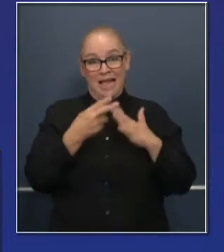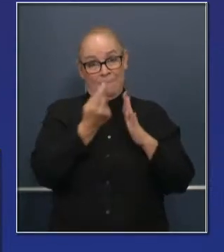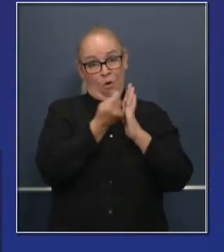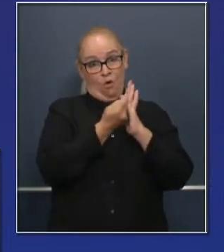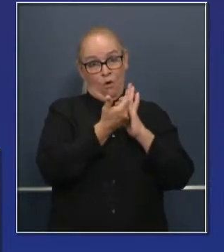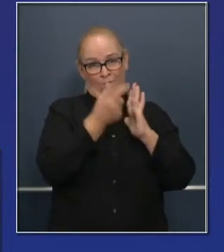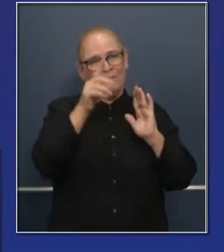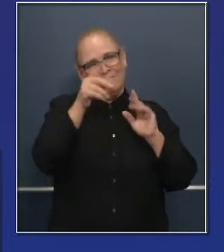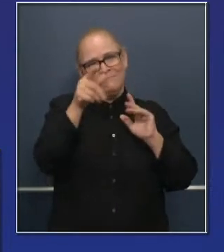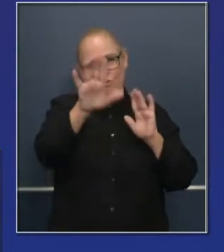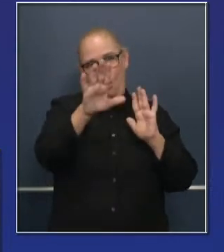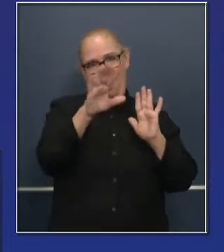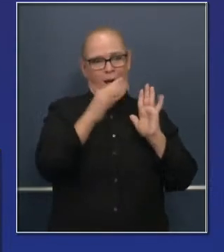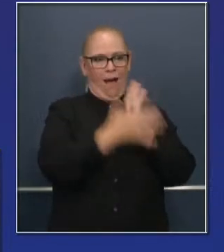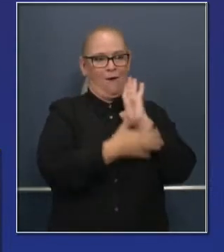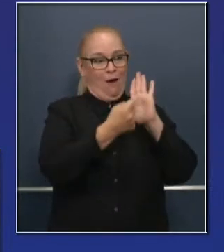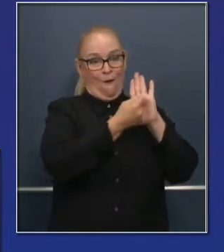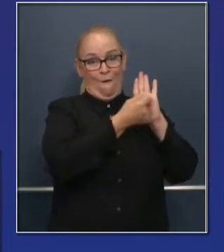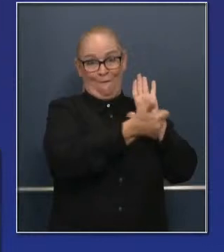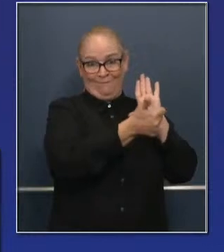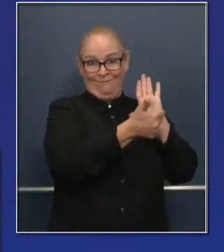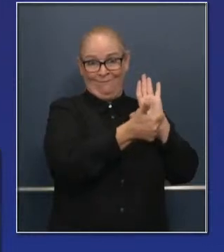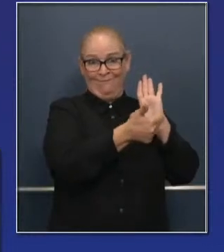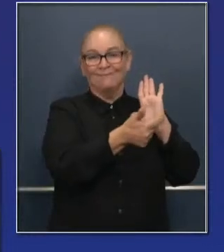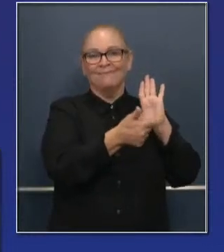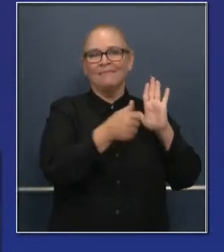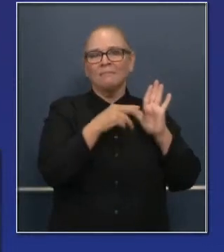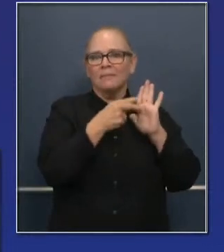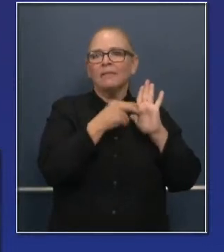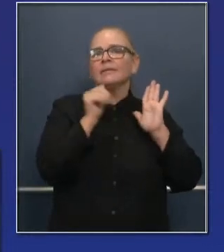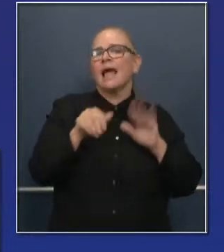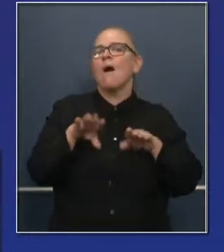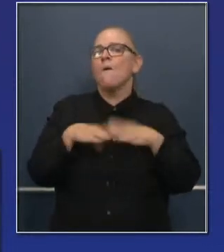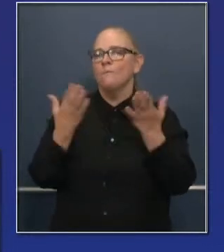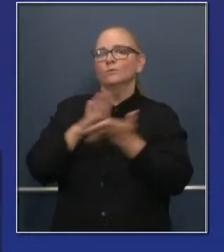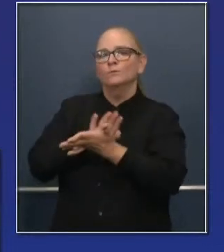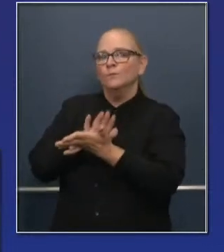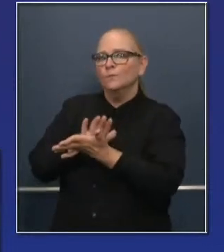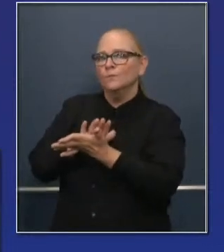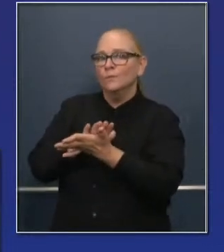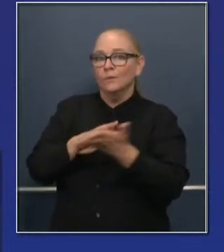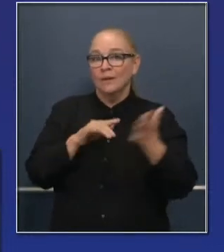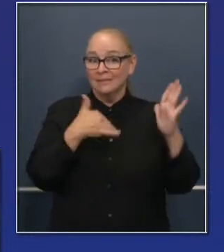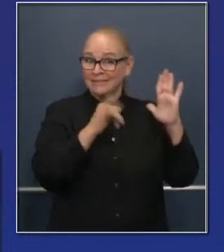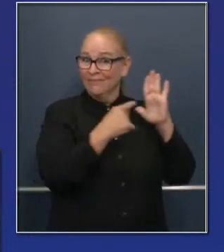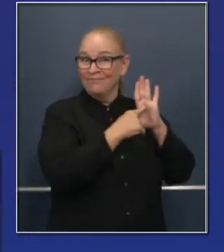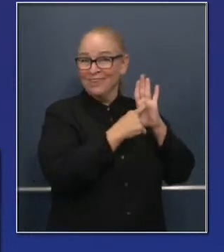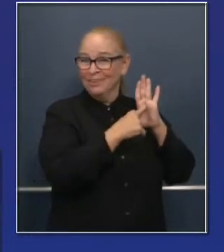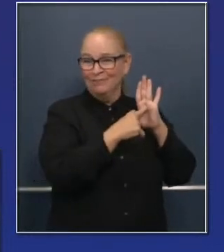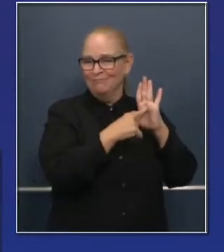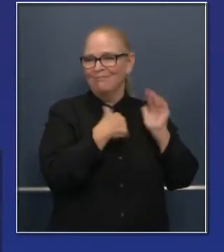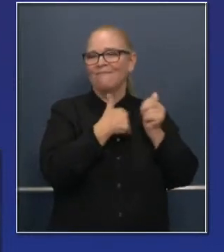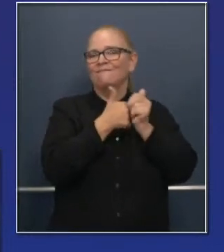confidence based on CDC guidelines, our own experience here in the state of California, to consider